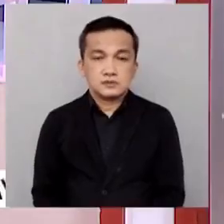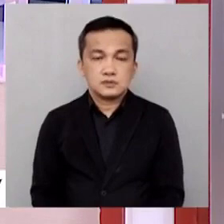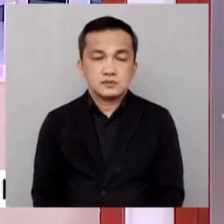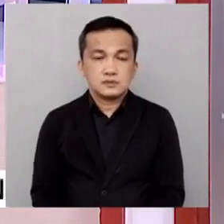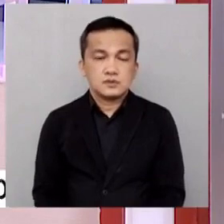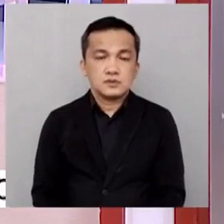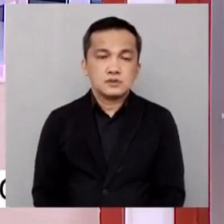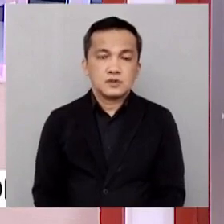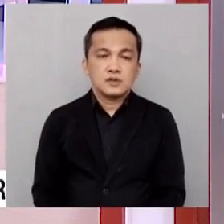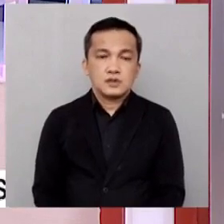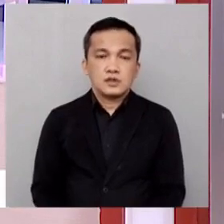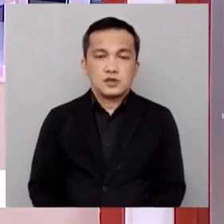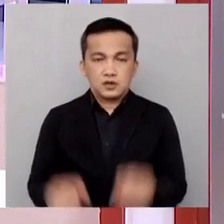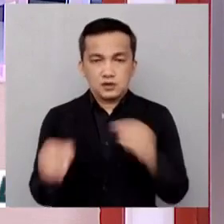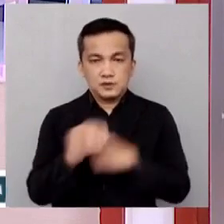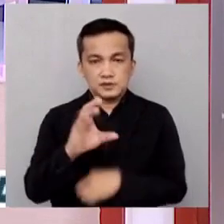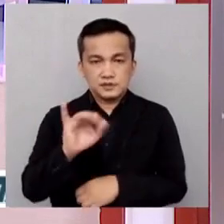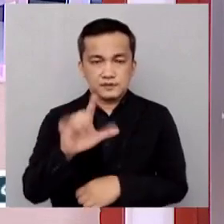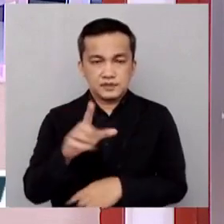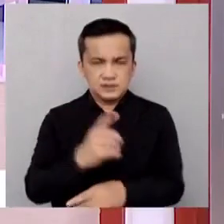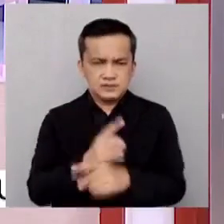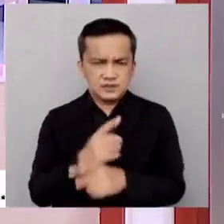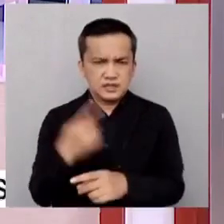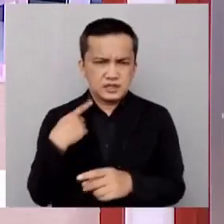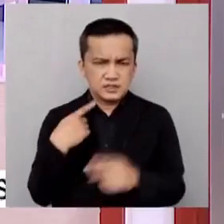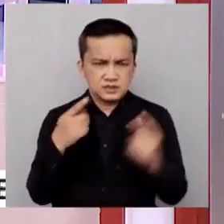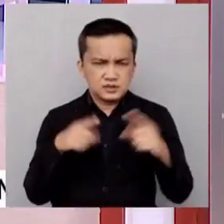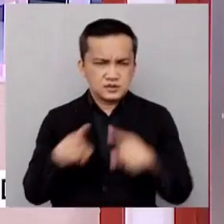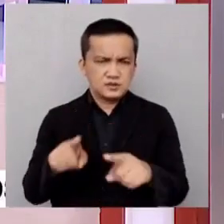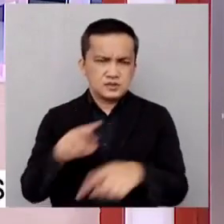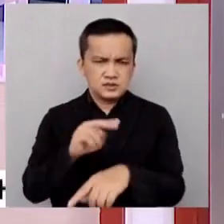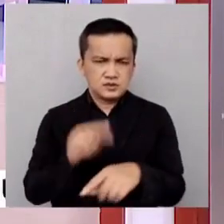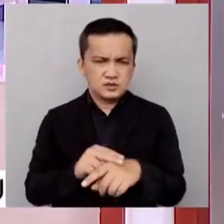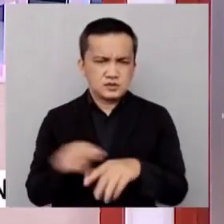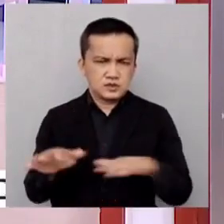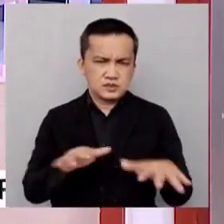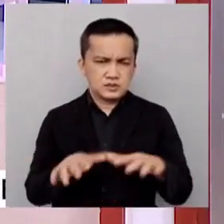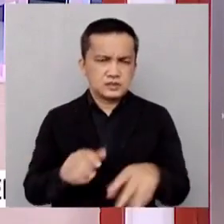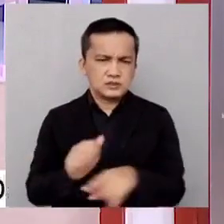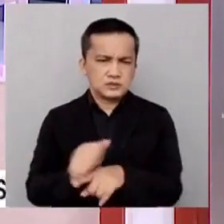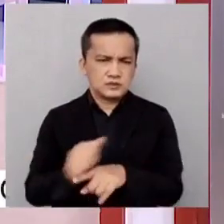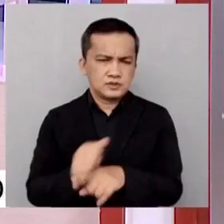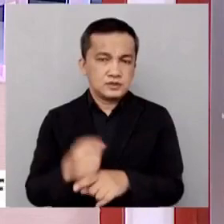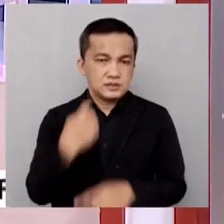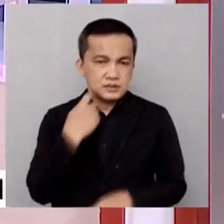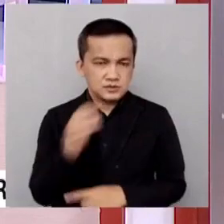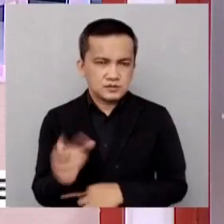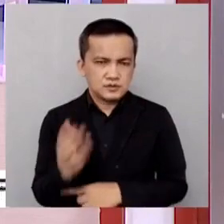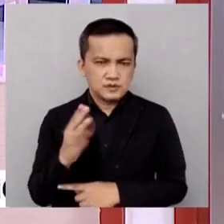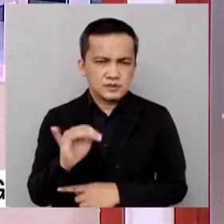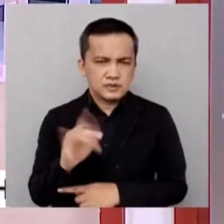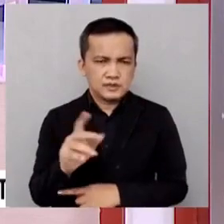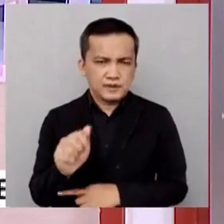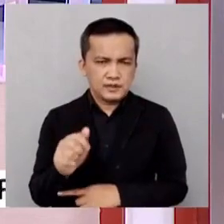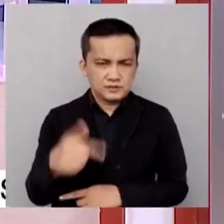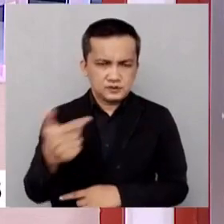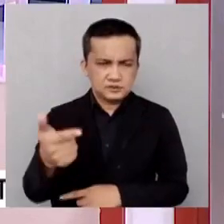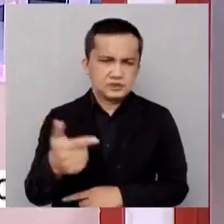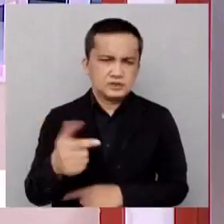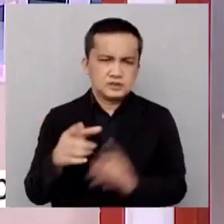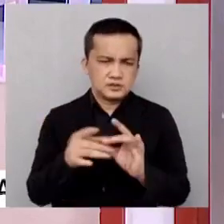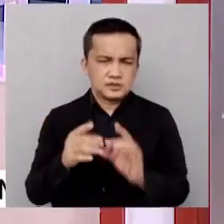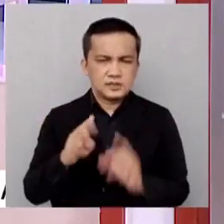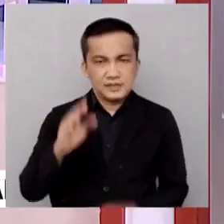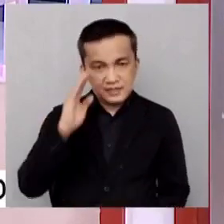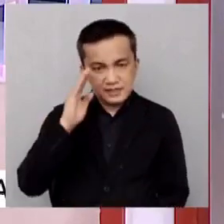The Office of Civil Defense held a simultaneous nationwide earthquake drill this morning. Bianca Dava joins us with that story. Hi,